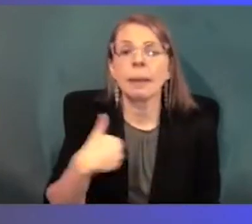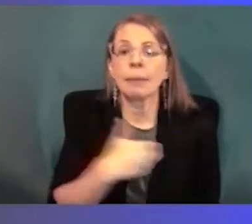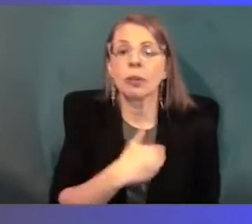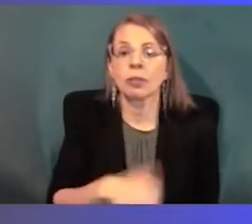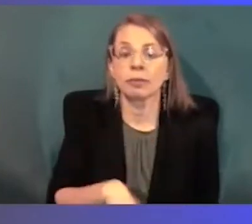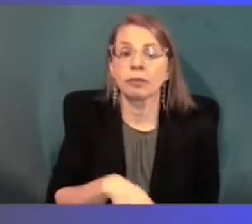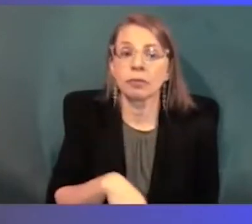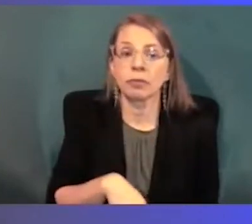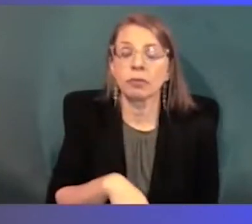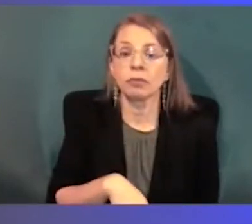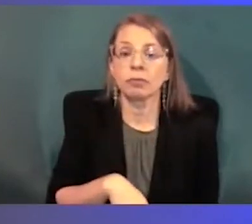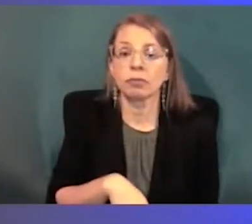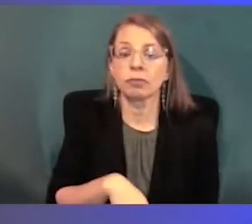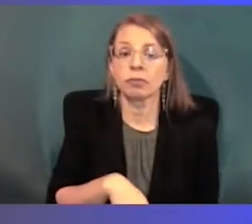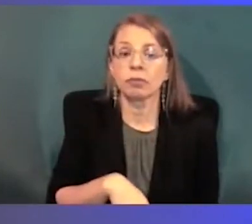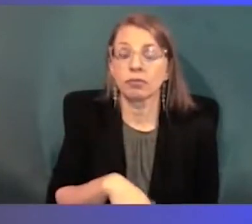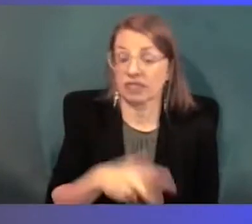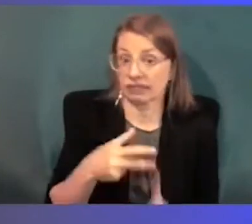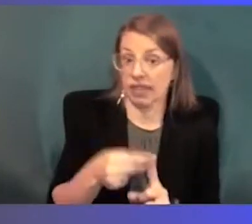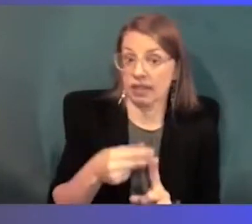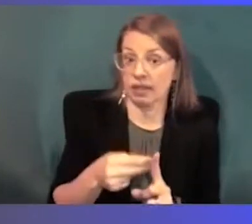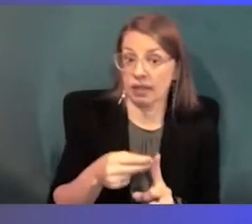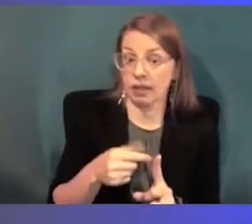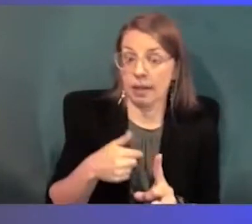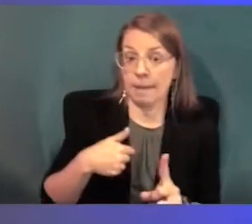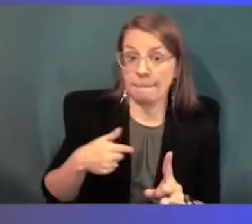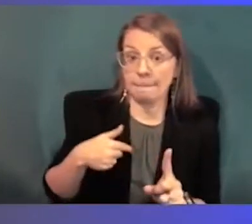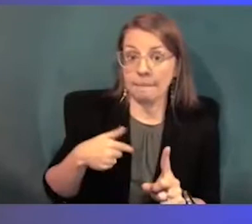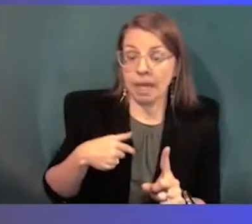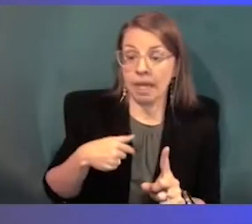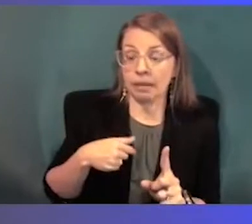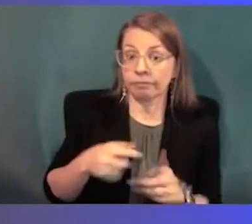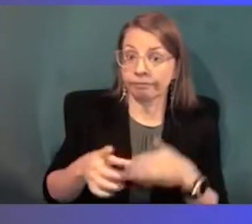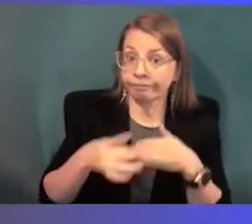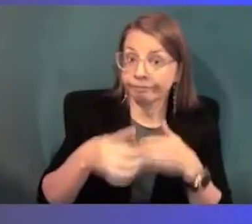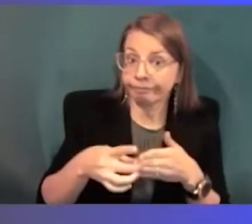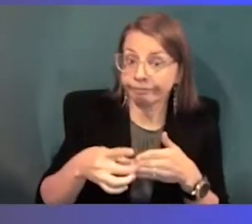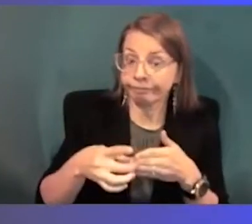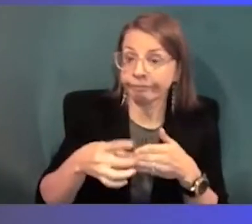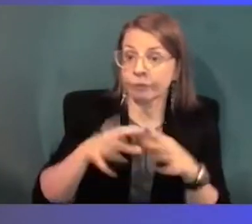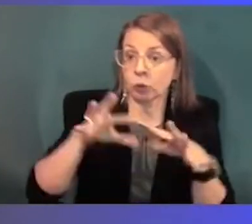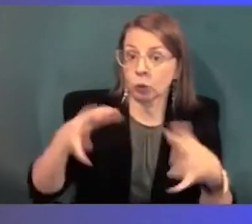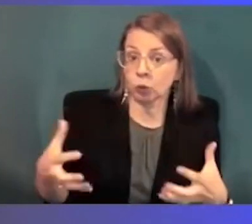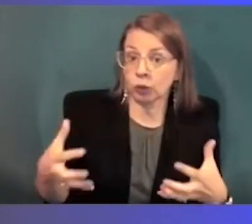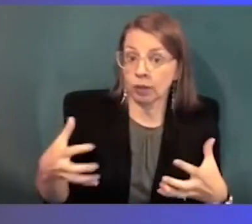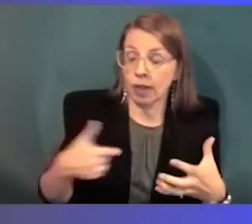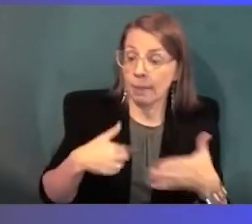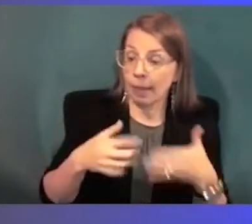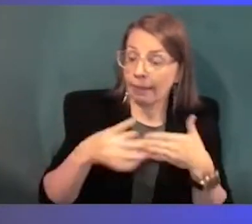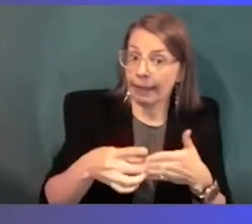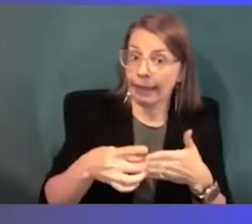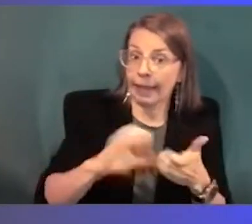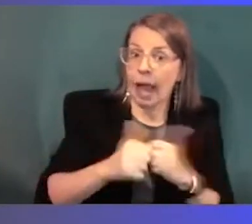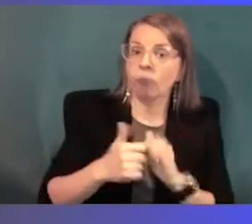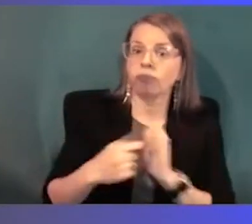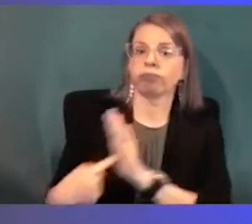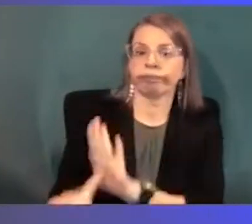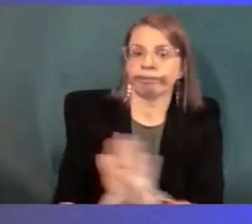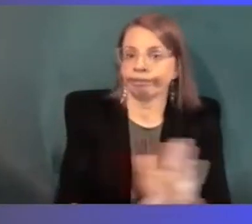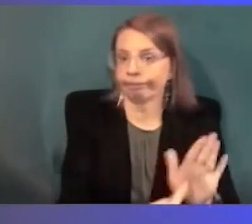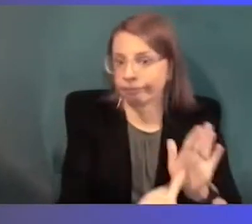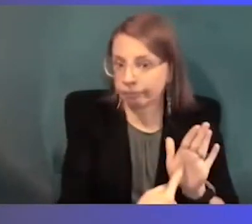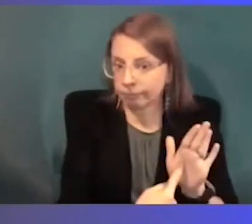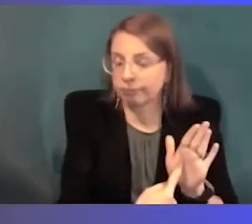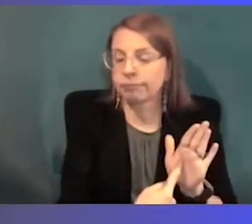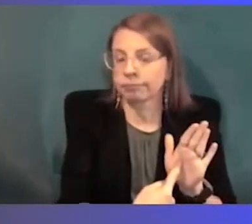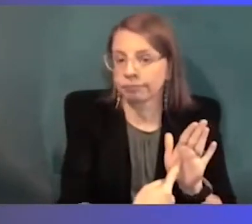thinking was, as the shepherd of the flock, if I'm here to lead by example, and then I